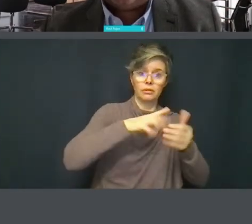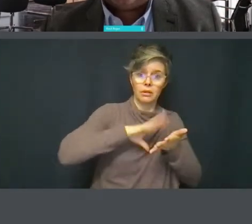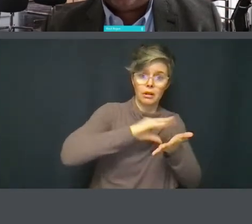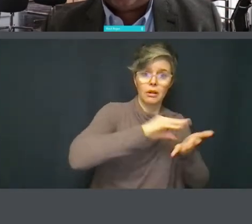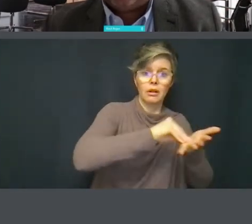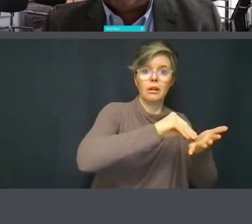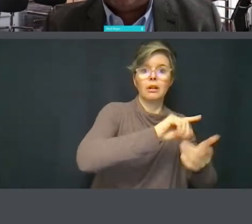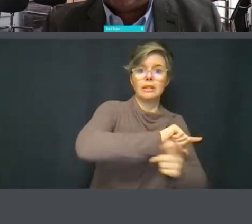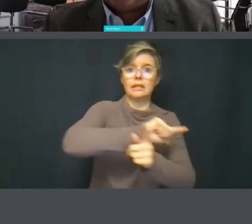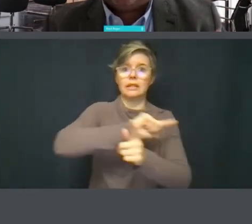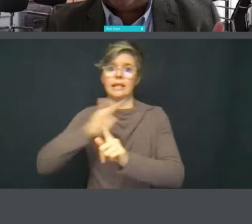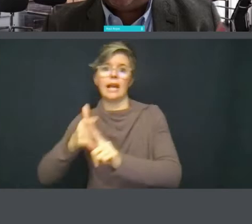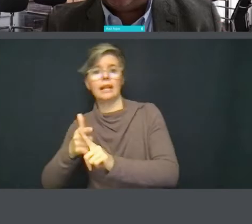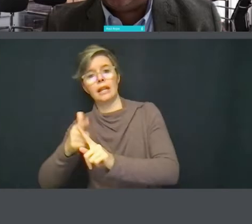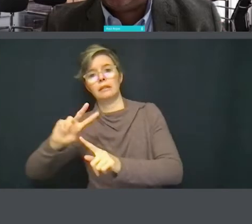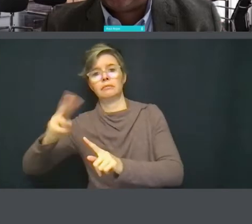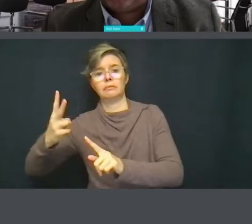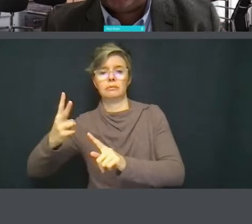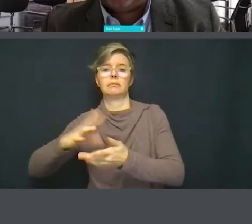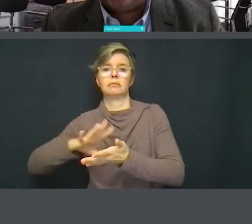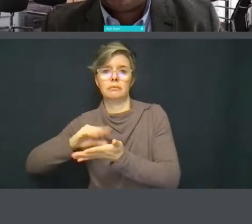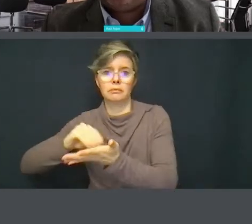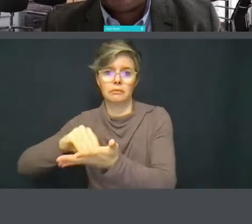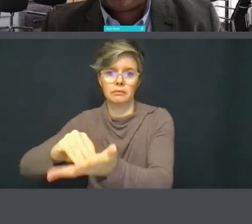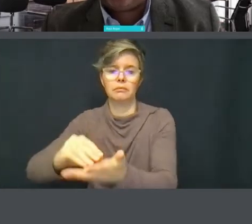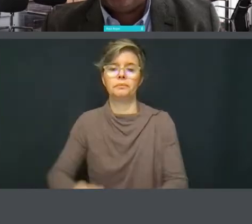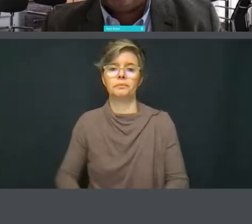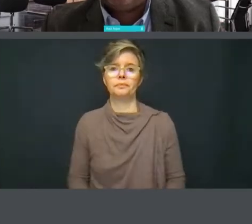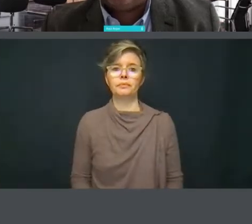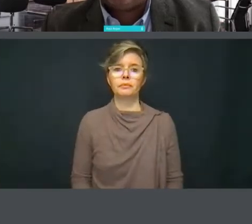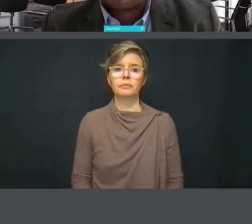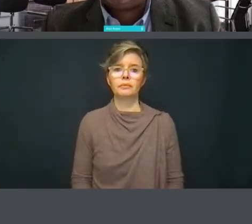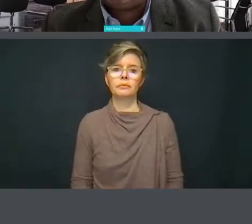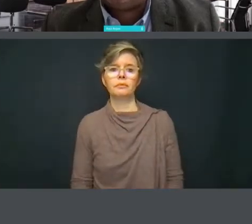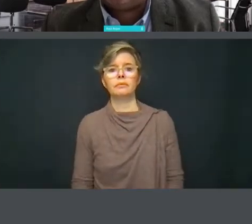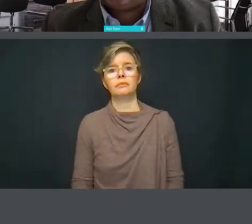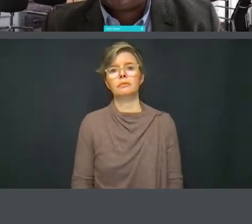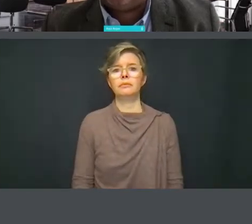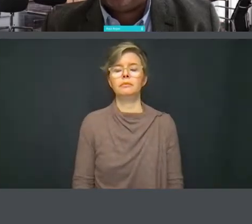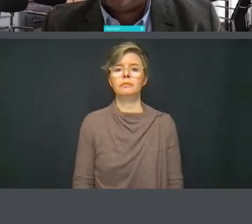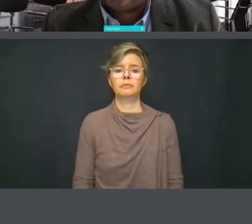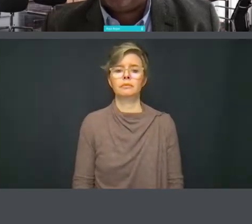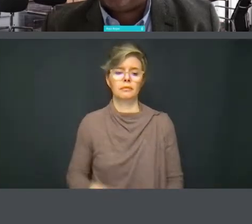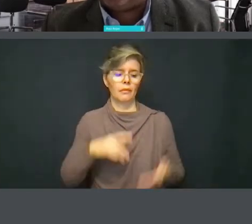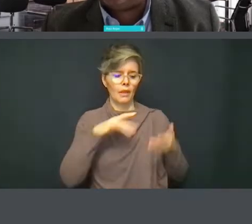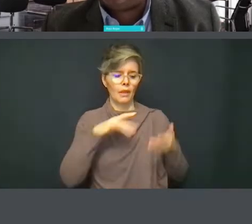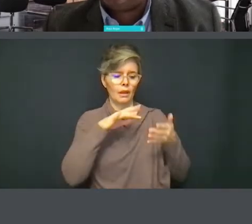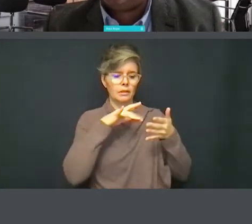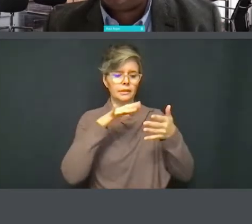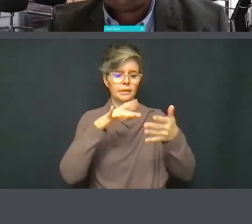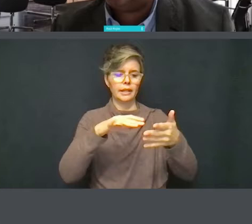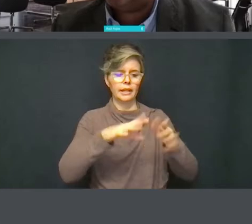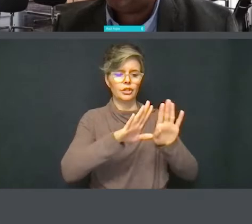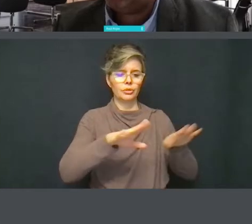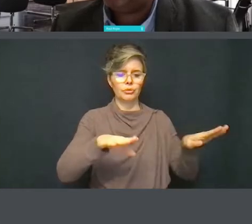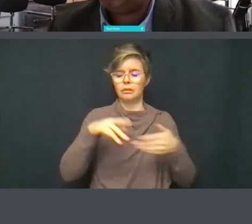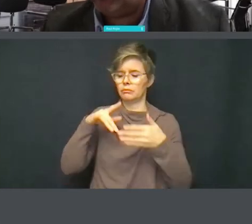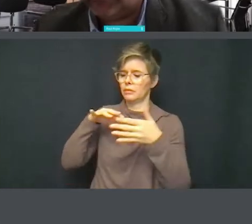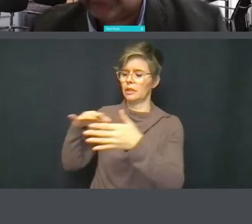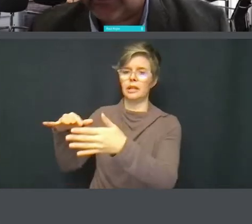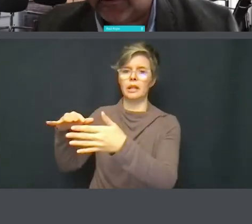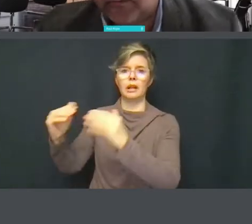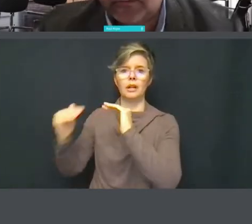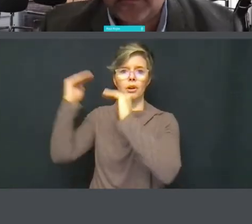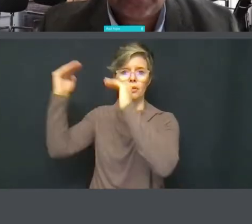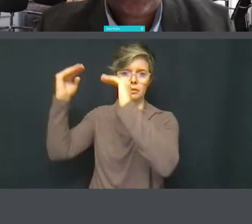In terms of looking at both children and adults, folks who report speaking languages other